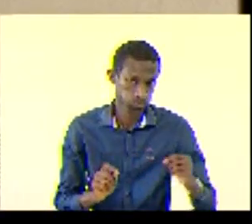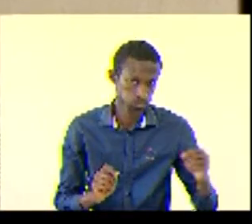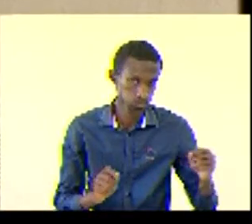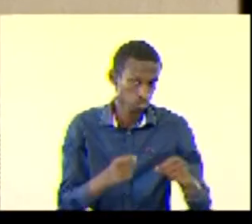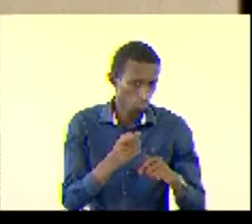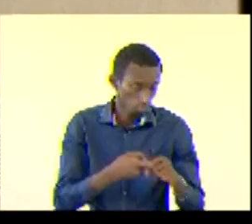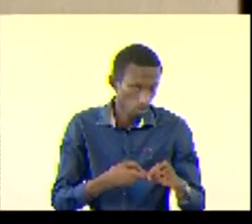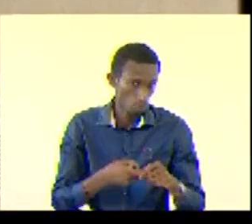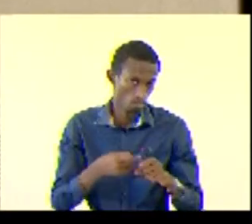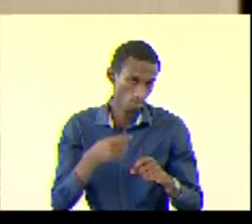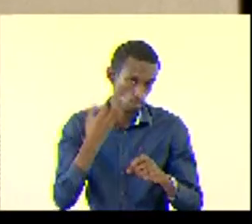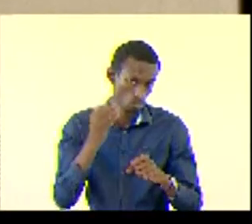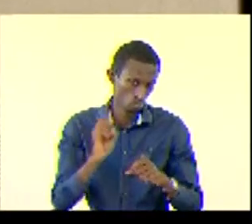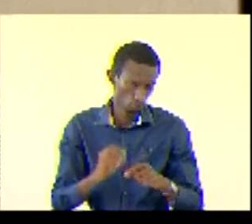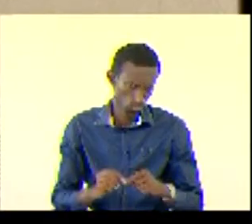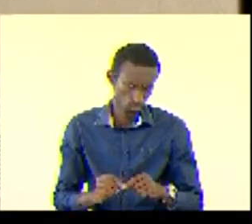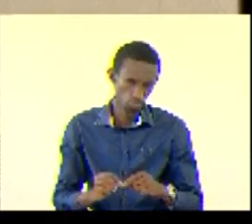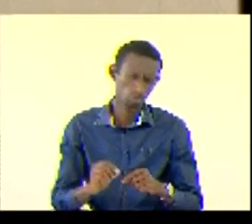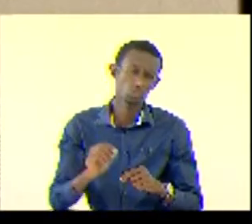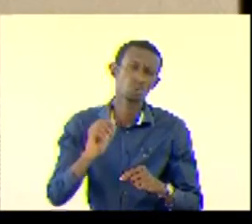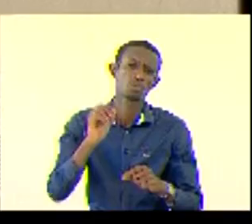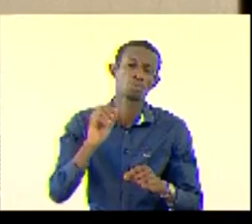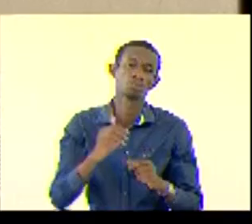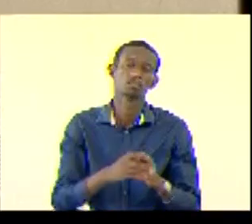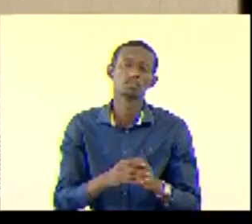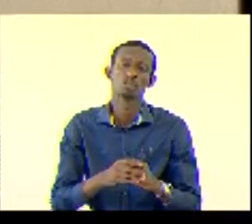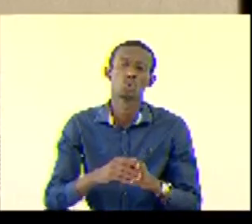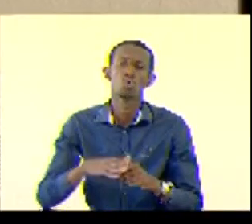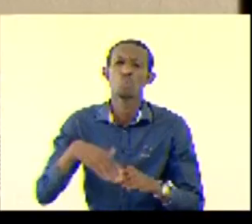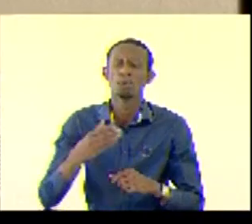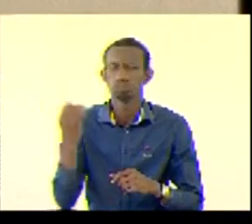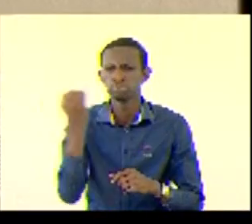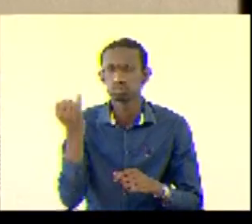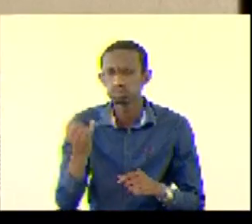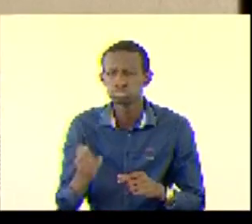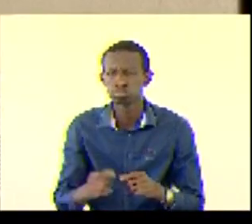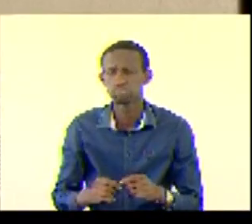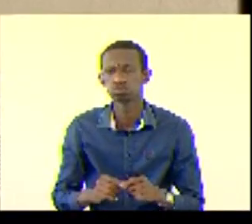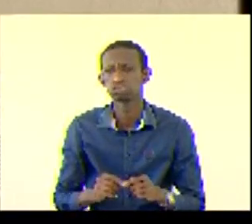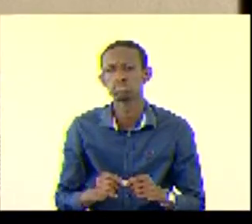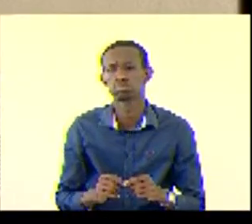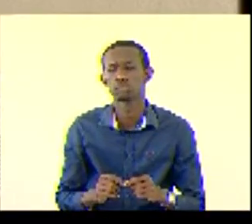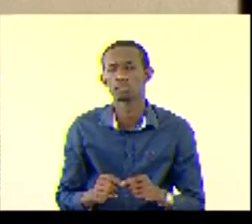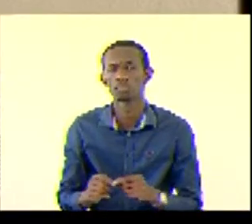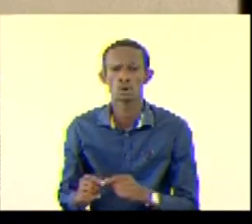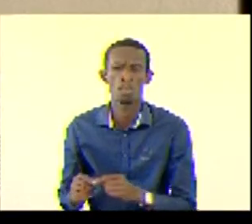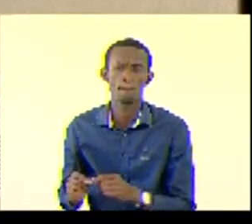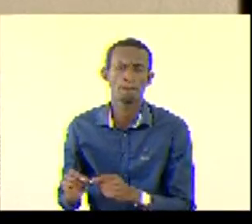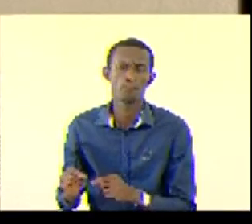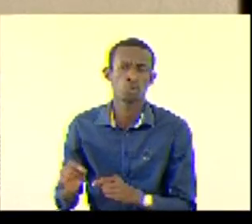30, you draw a straight line, touches here, and then draw a